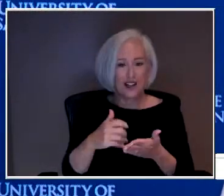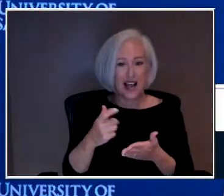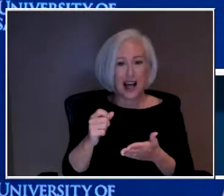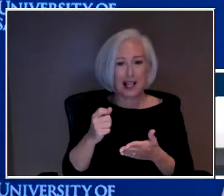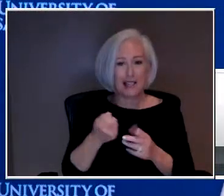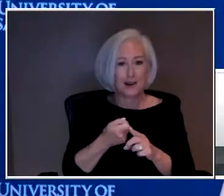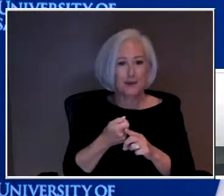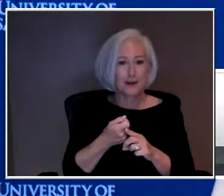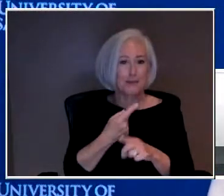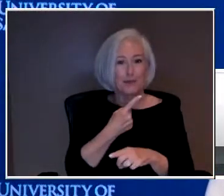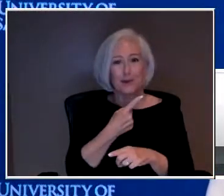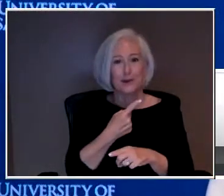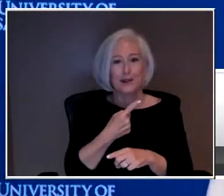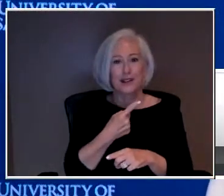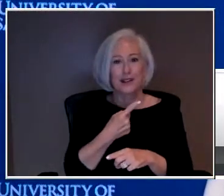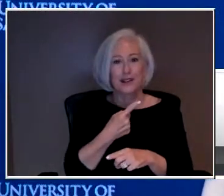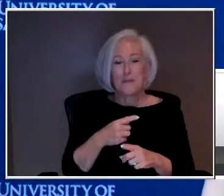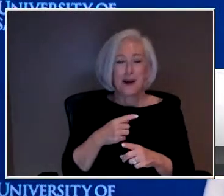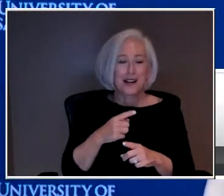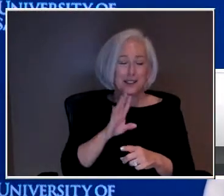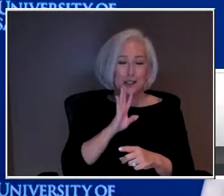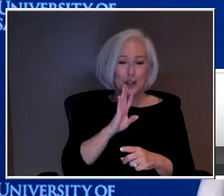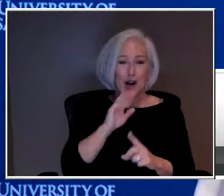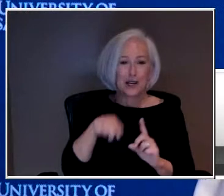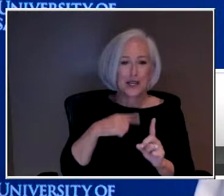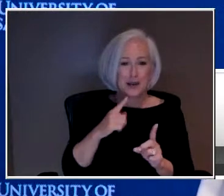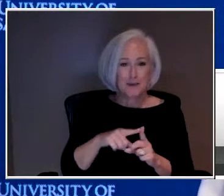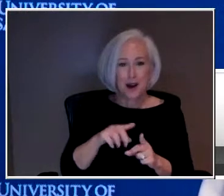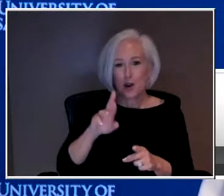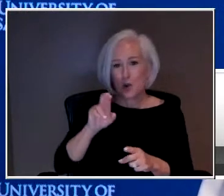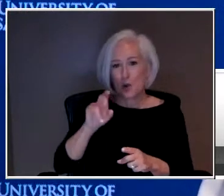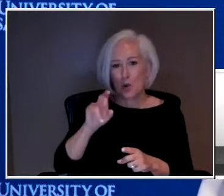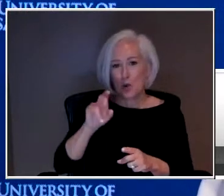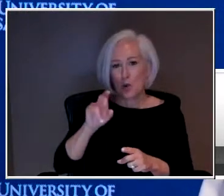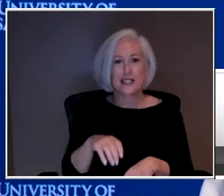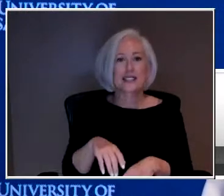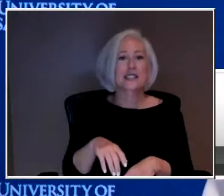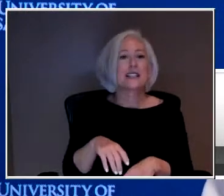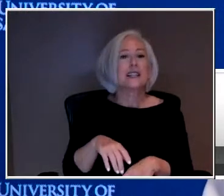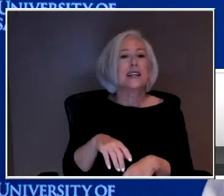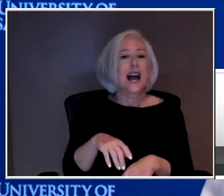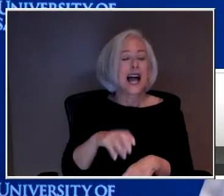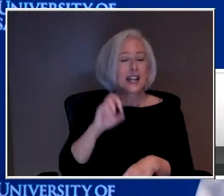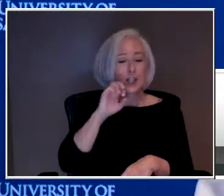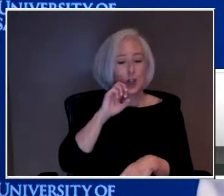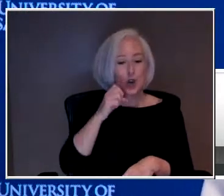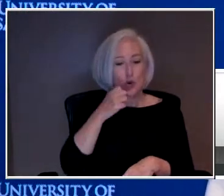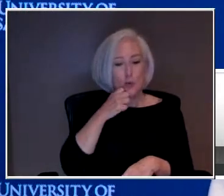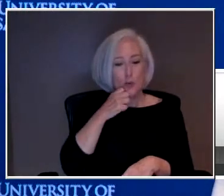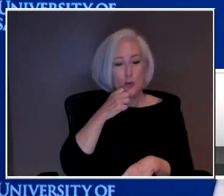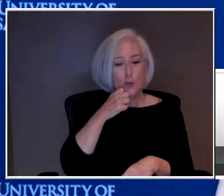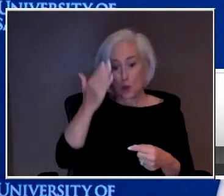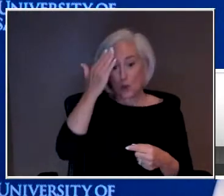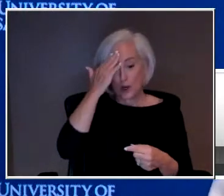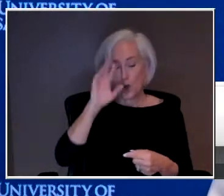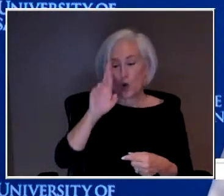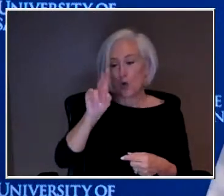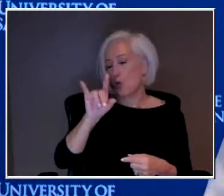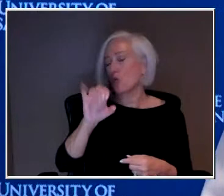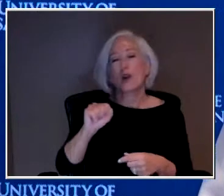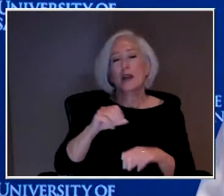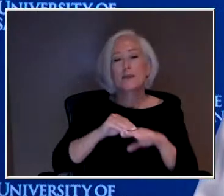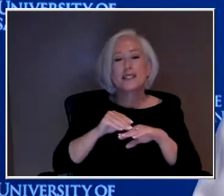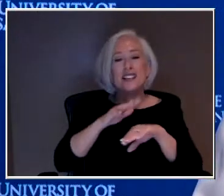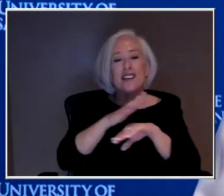about rabies and the neuropathic pain and nerve stimulator, because we know rabies infects the nerves. So rabies does